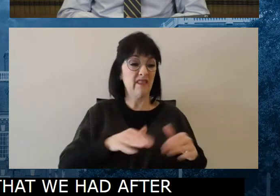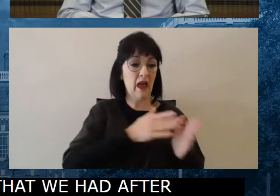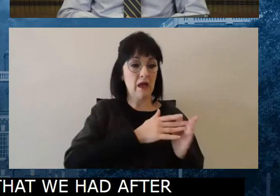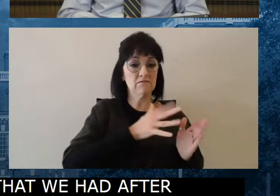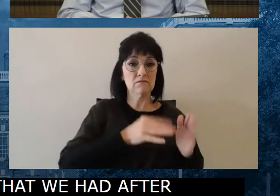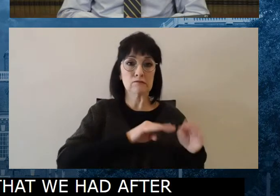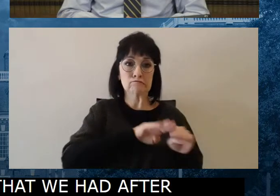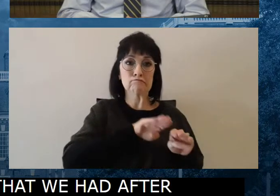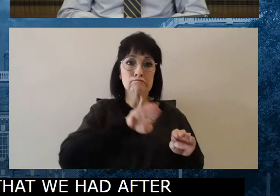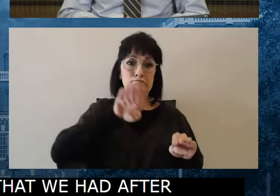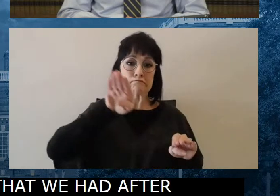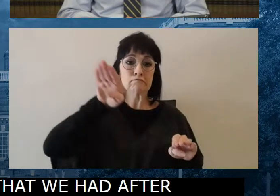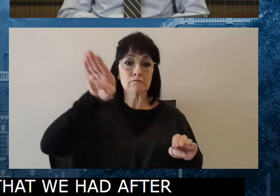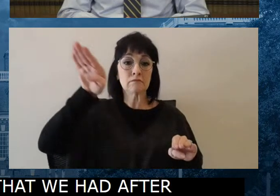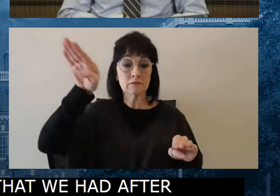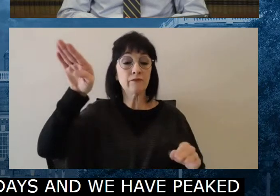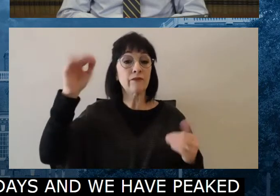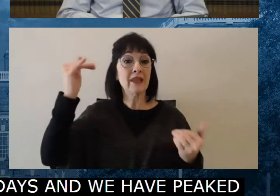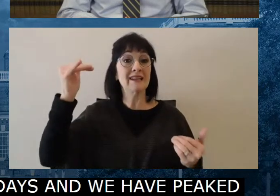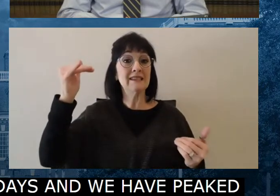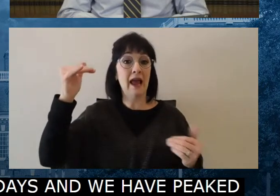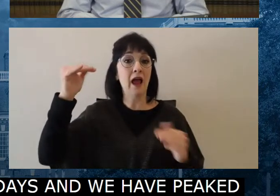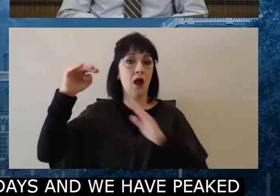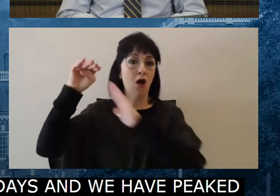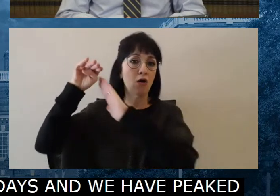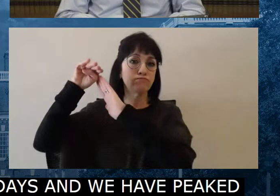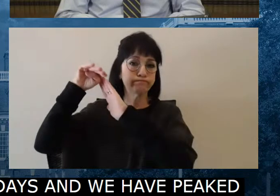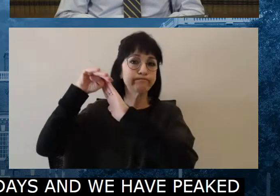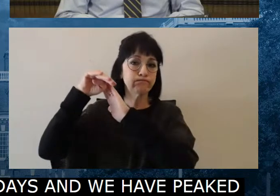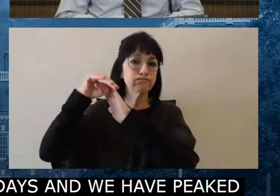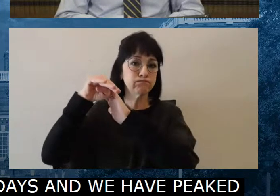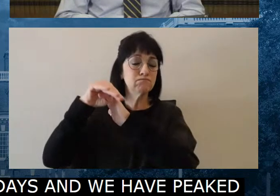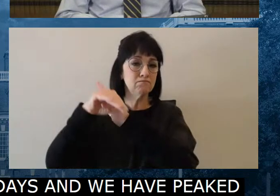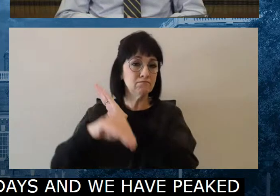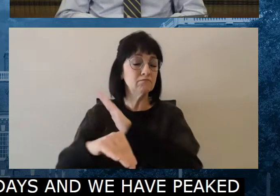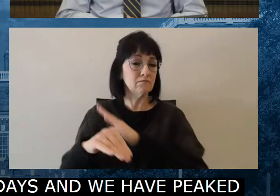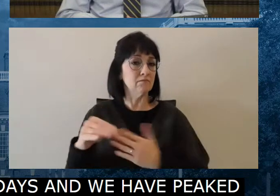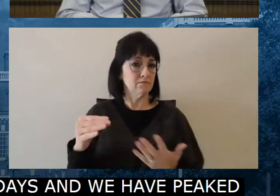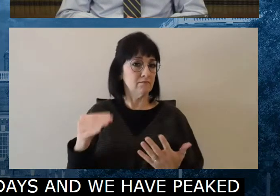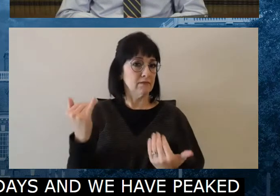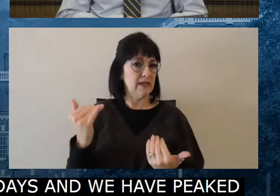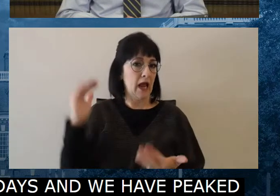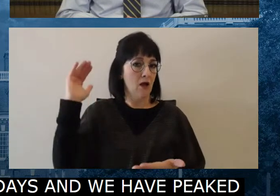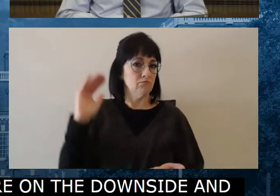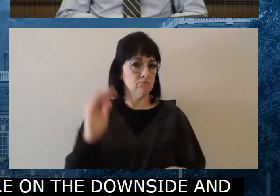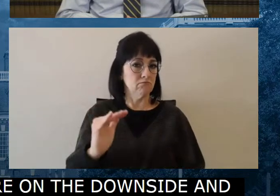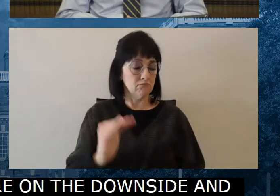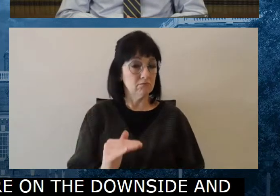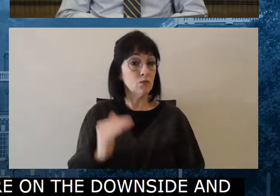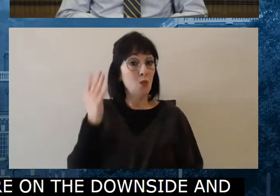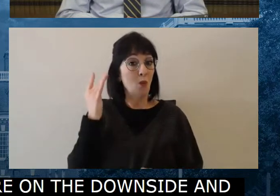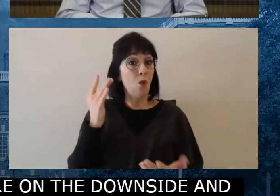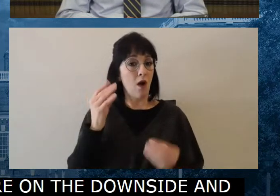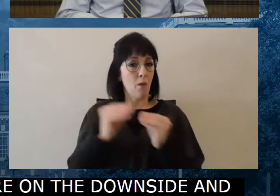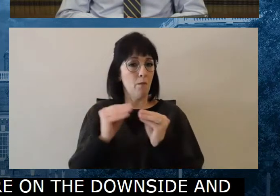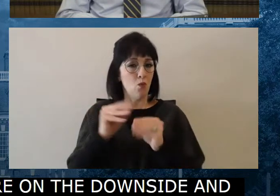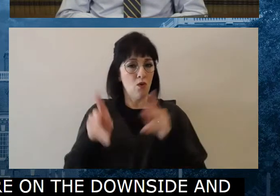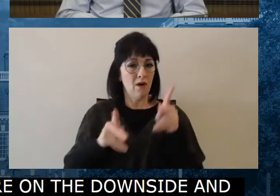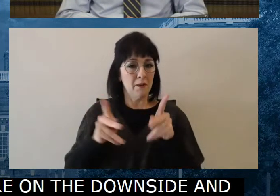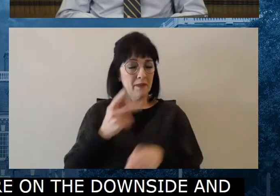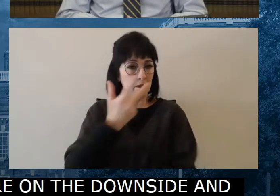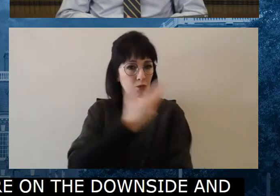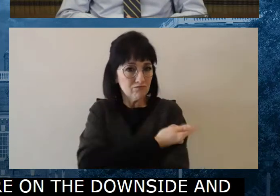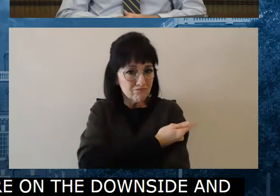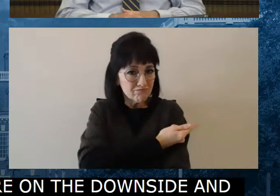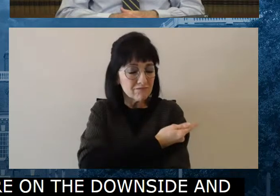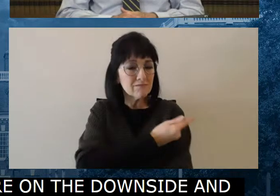downside, and so the number of cases are going down. We're still testing significantly. We're vaccinating at as high a